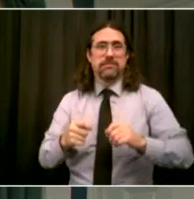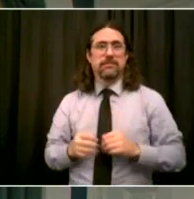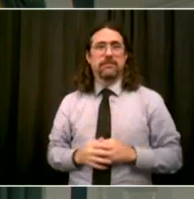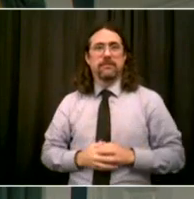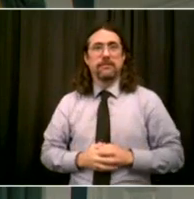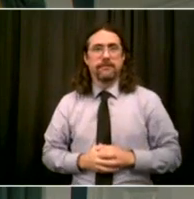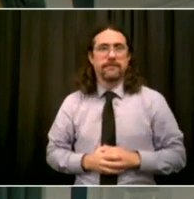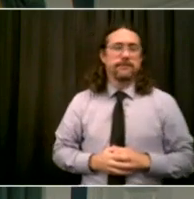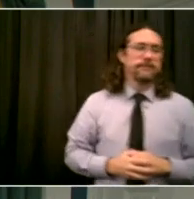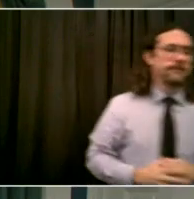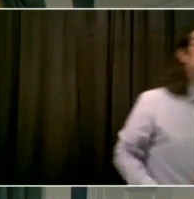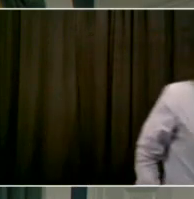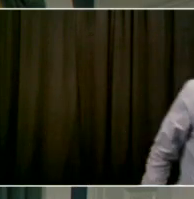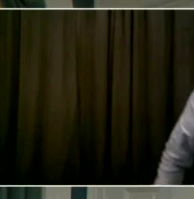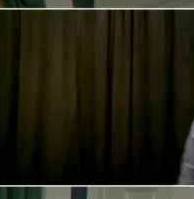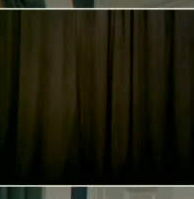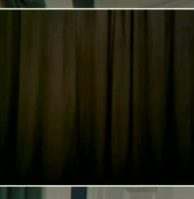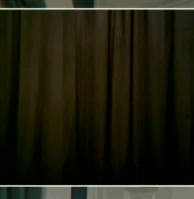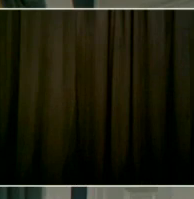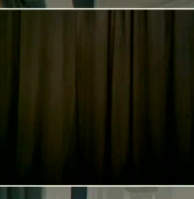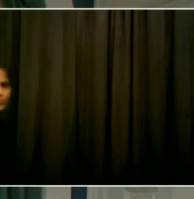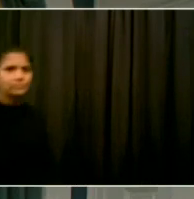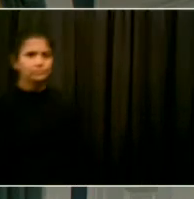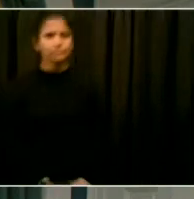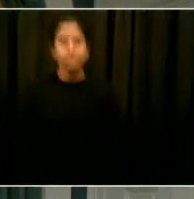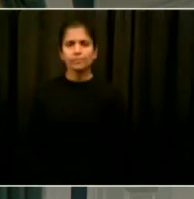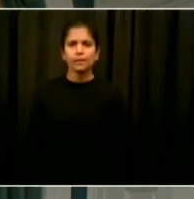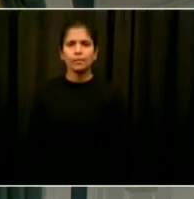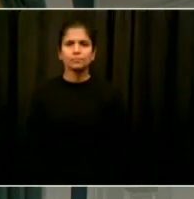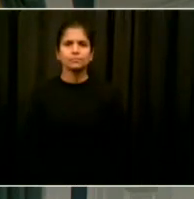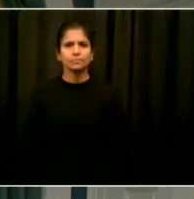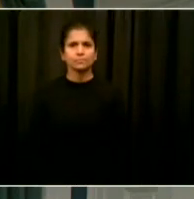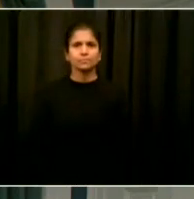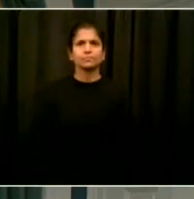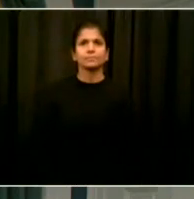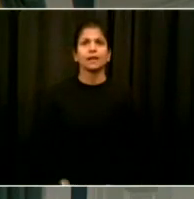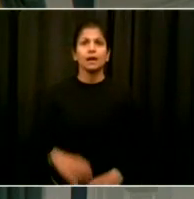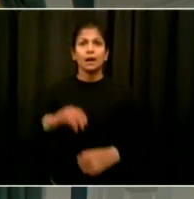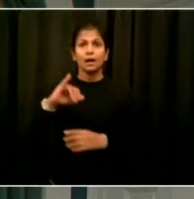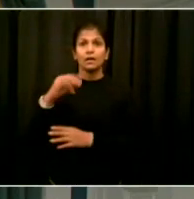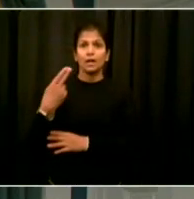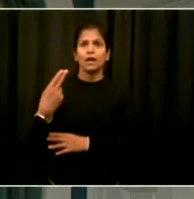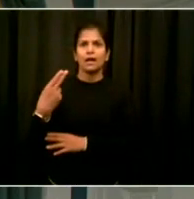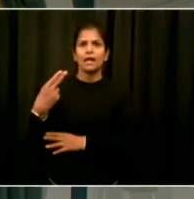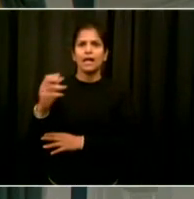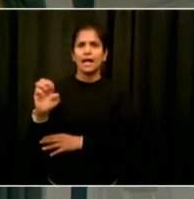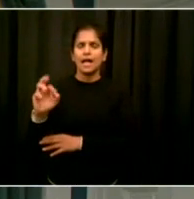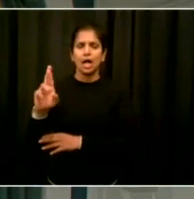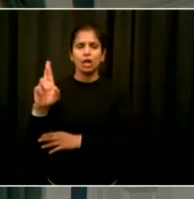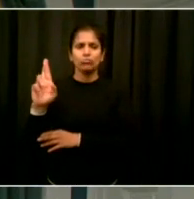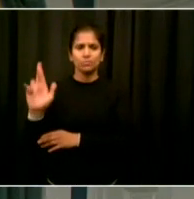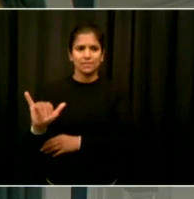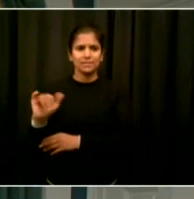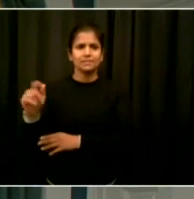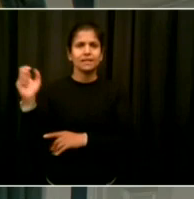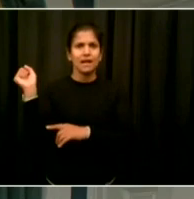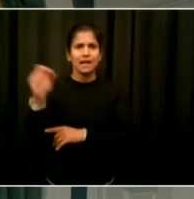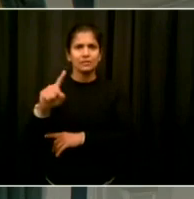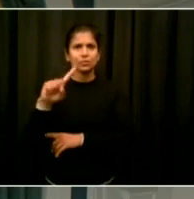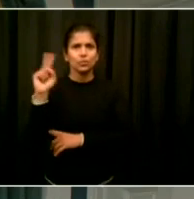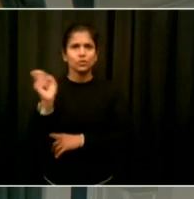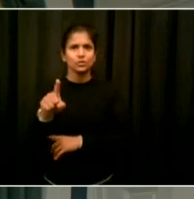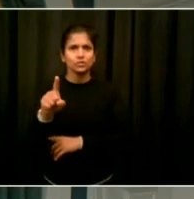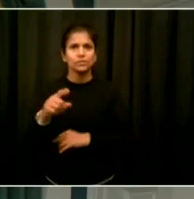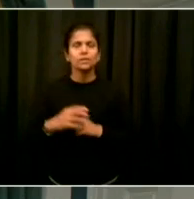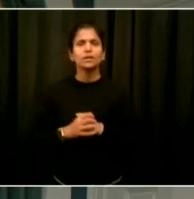Hello, Mr. Mayor. Can you come back to me in about 5 minutes or so? Henry, we'll hold your place in line.